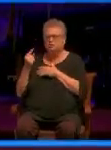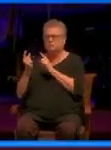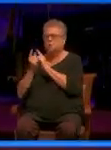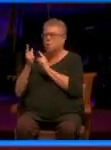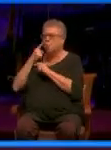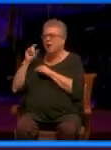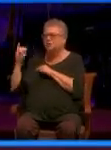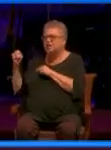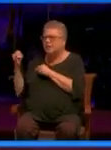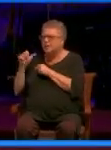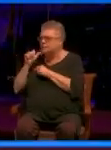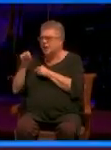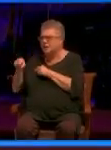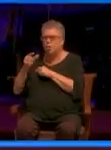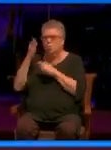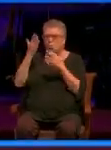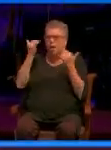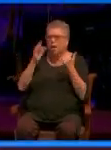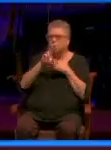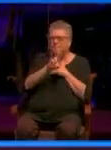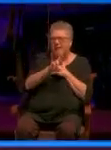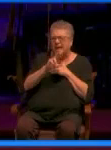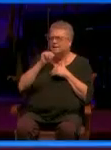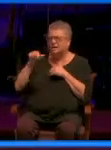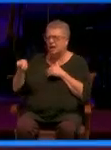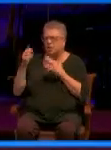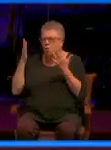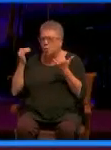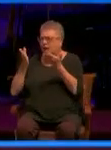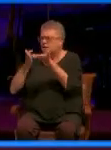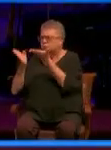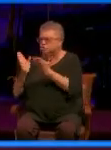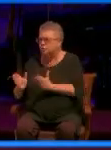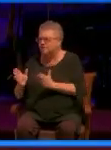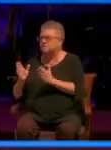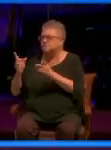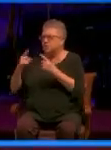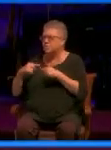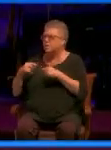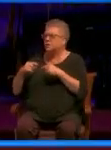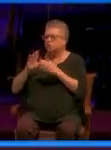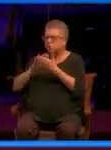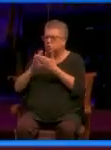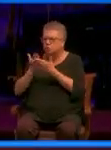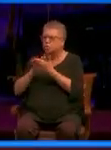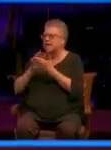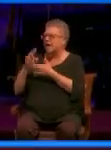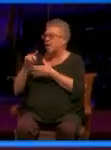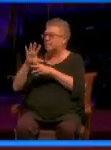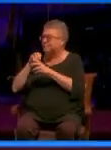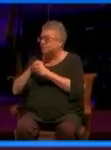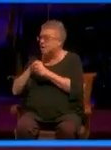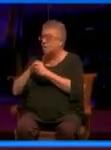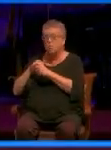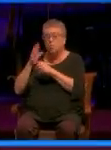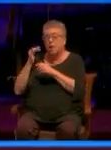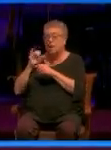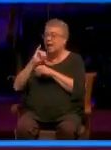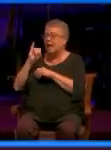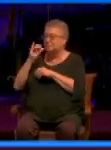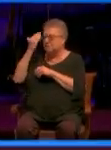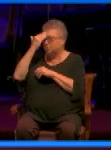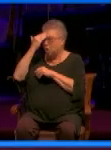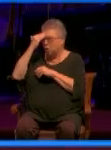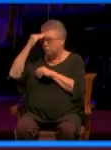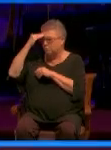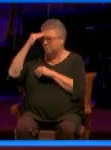Why would Rebekah not be a part of this feast? Why would not every servant get the day off and come to the cookout and be a part of this ceremony? Because Isaac knows he's going